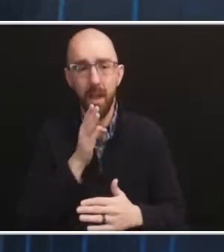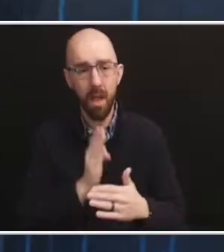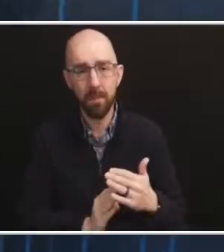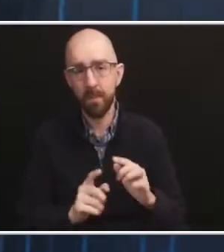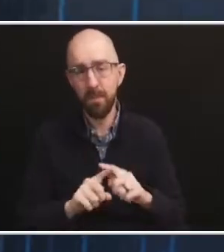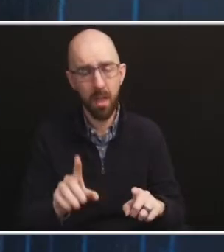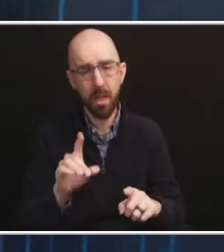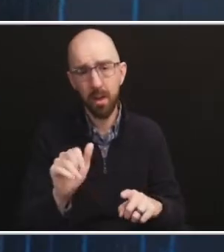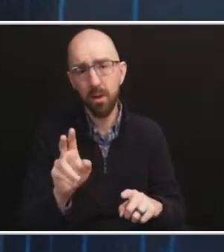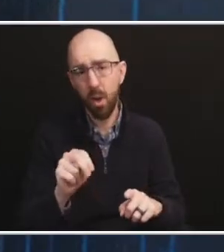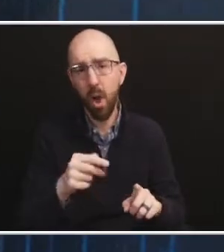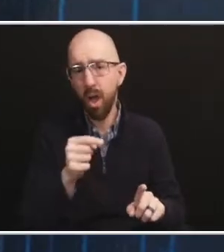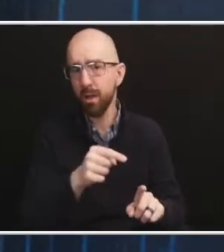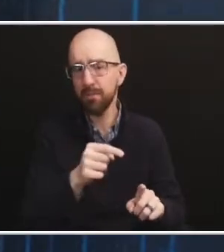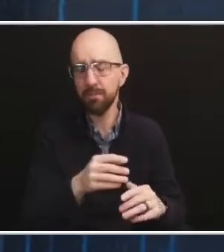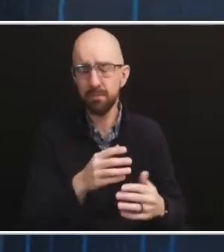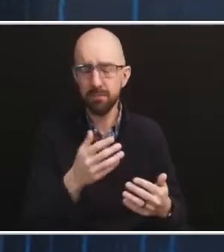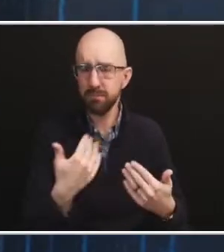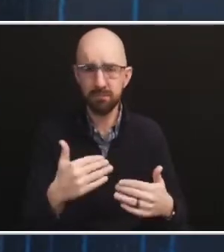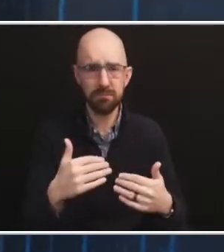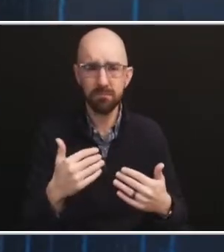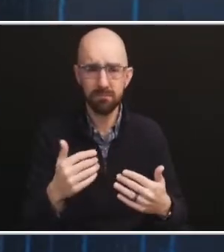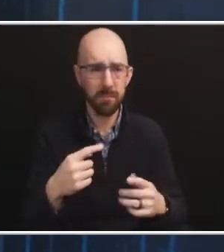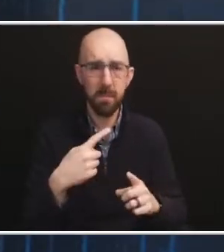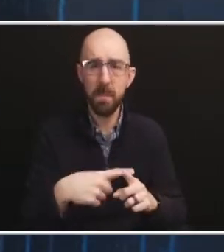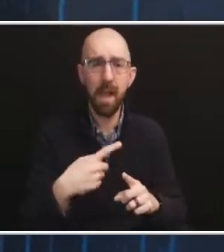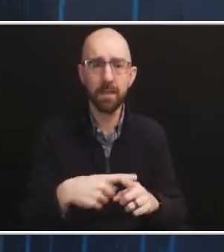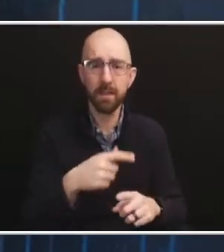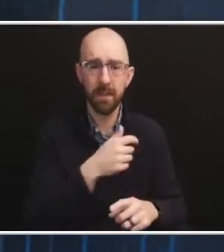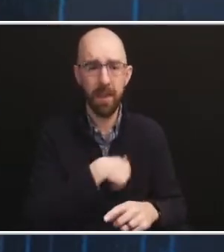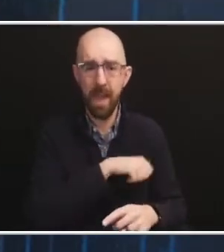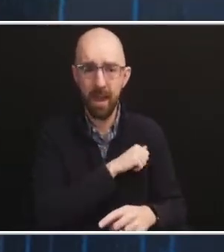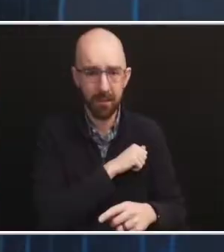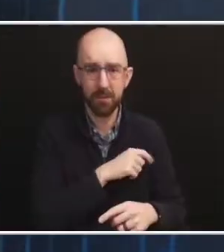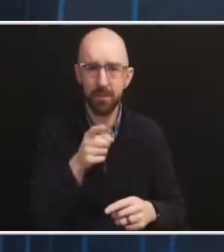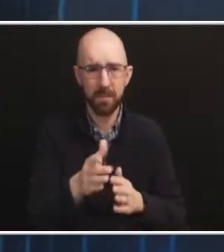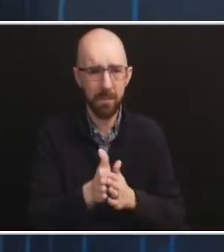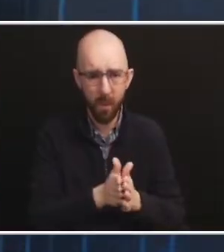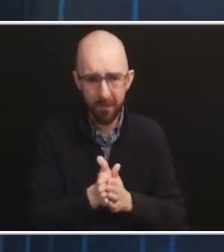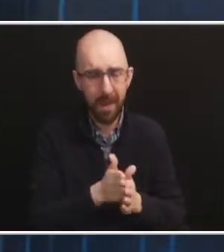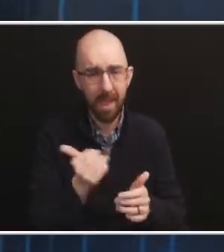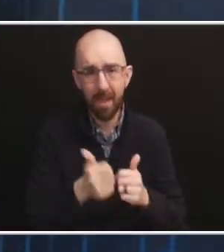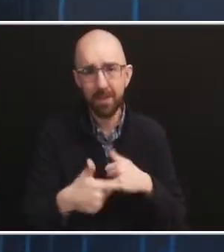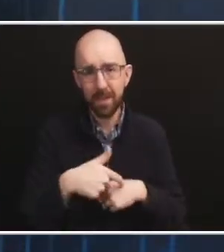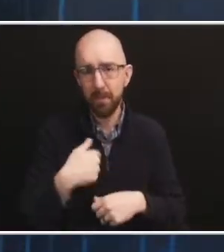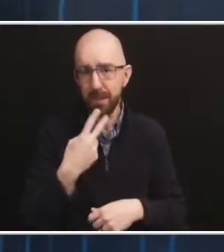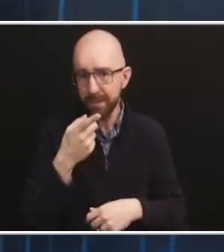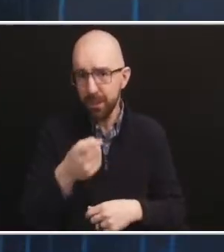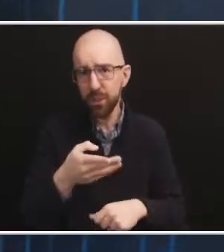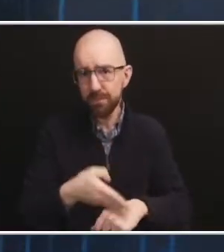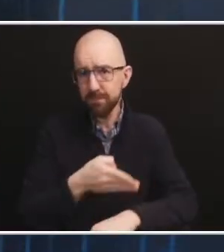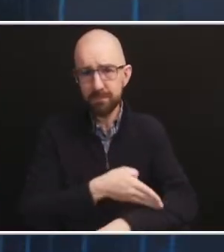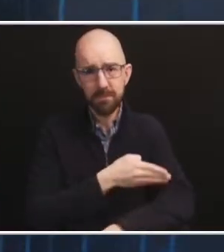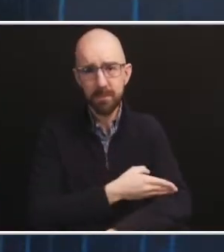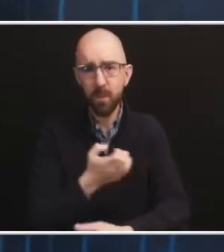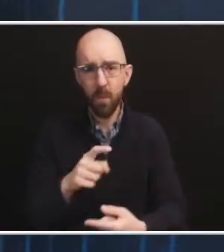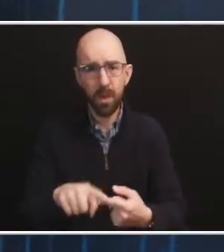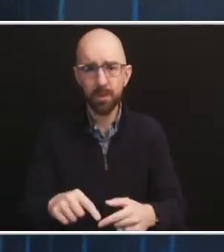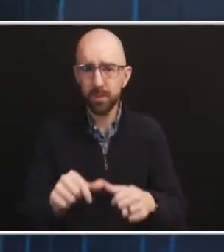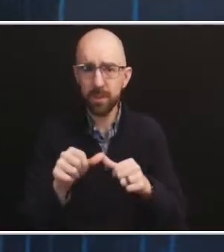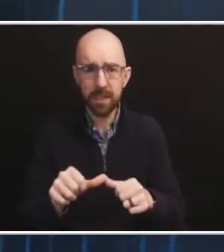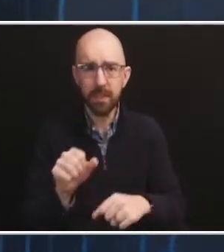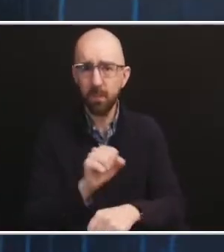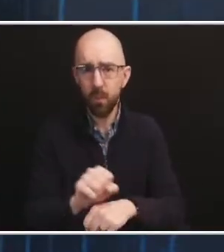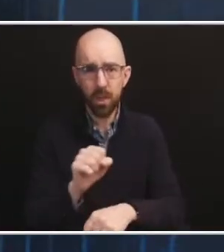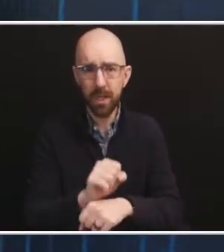and just been so impressed by her positive energy. Every time I've seen her, she's just doing better and better, and just wanting to keep working towards close to perfection